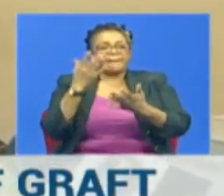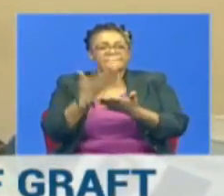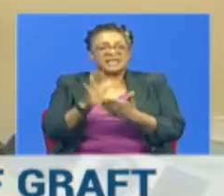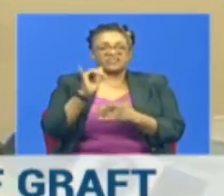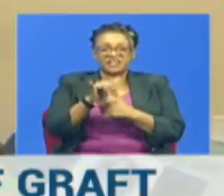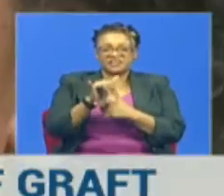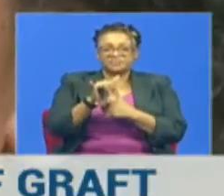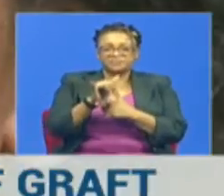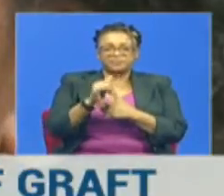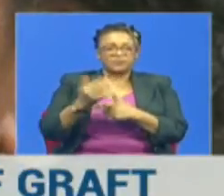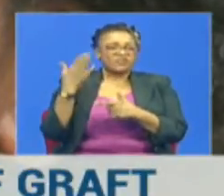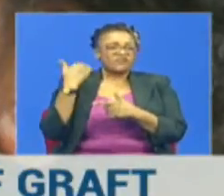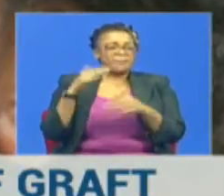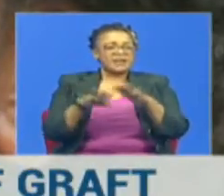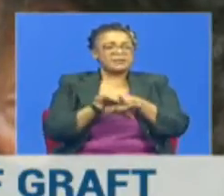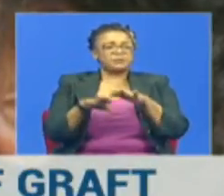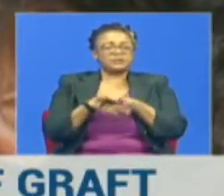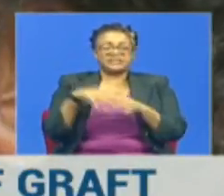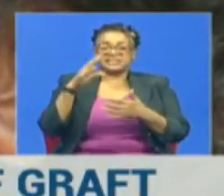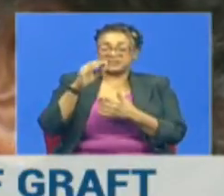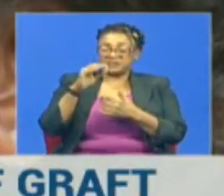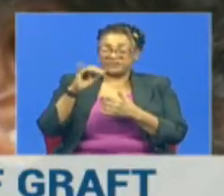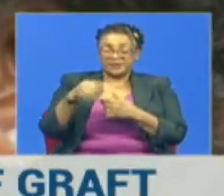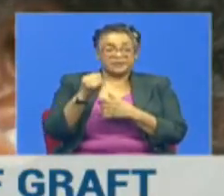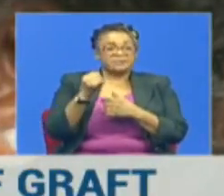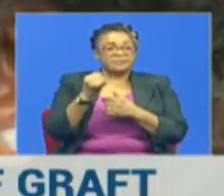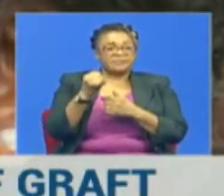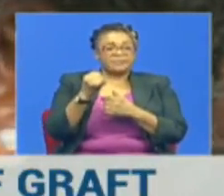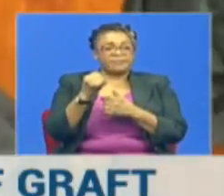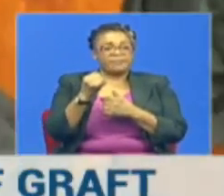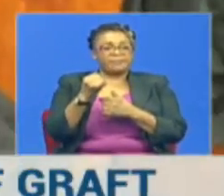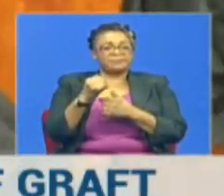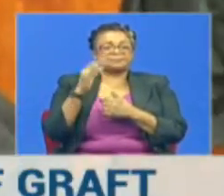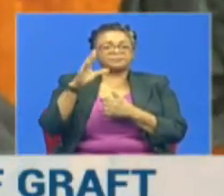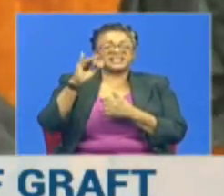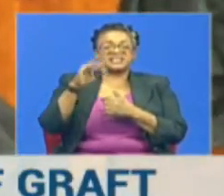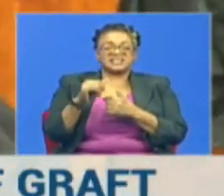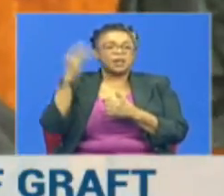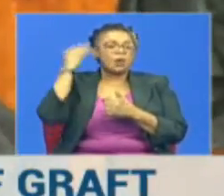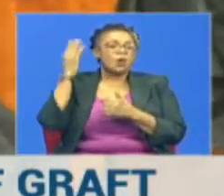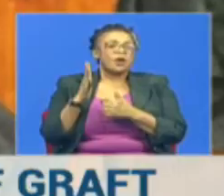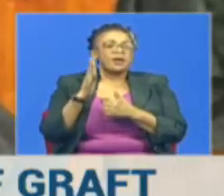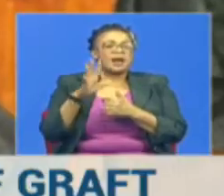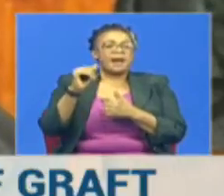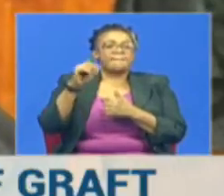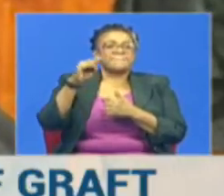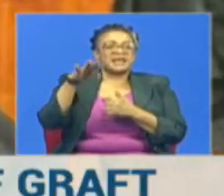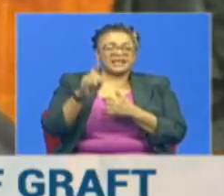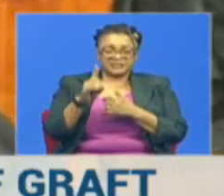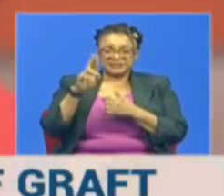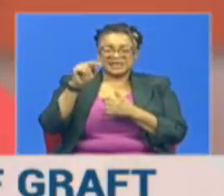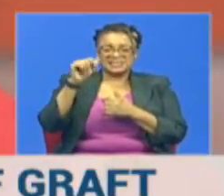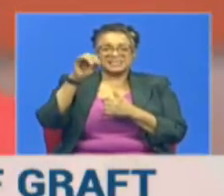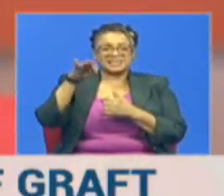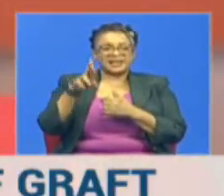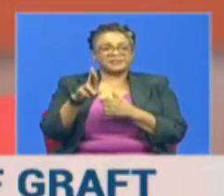former Deputy Chief Justice Nancy Barasa and prominent city lawyer Ahmed Nasir Abdullahi. Barasa was paid for offering